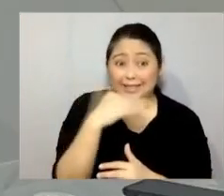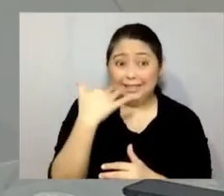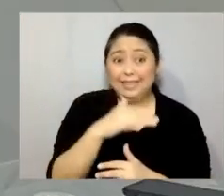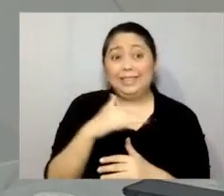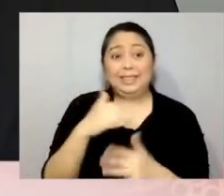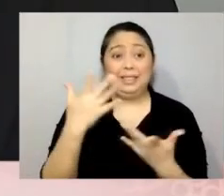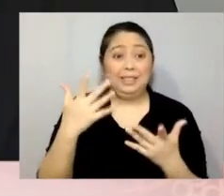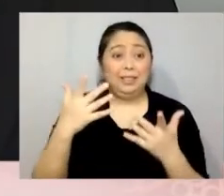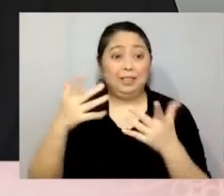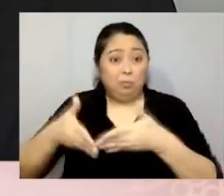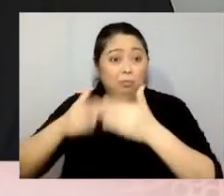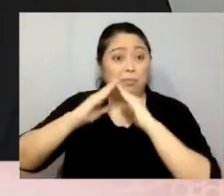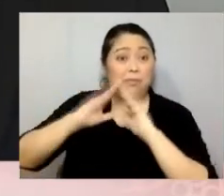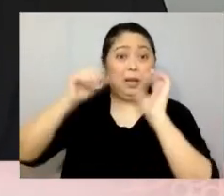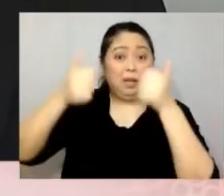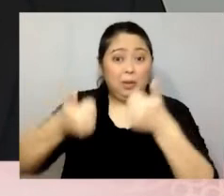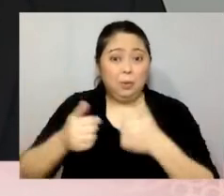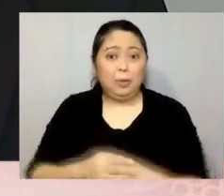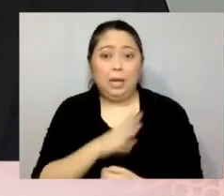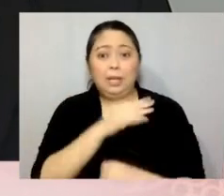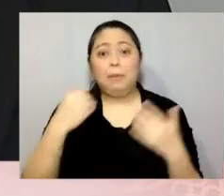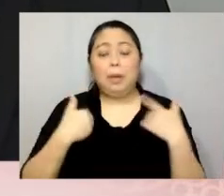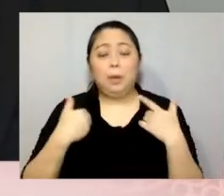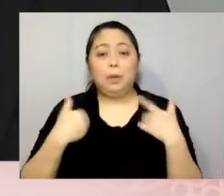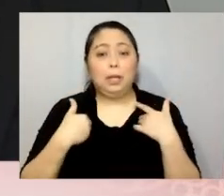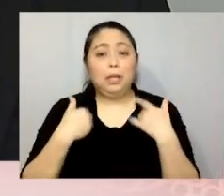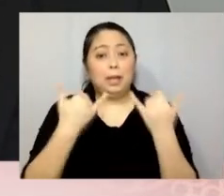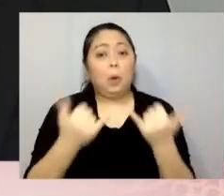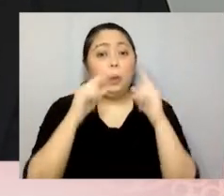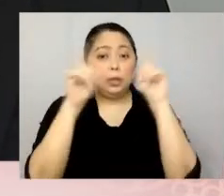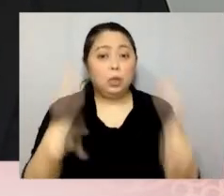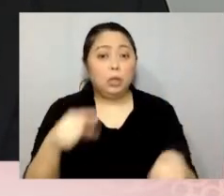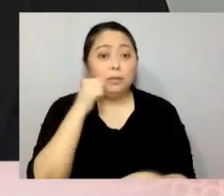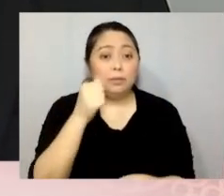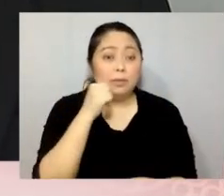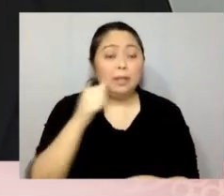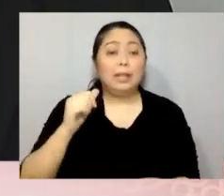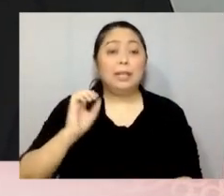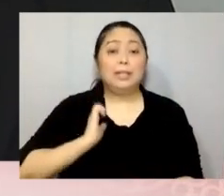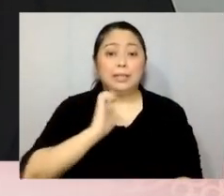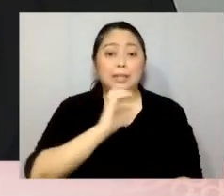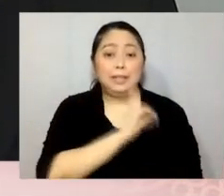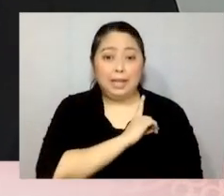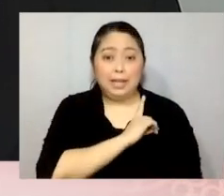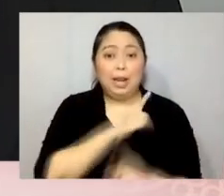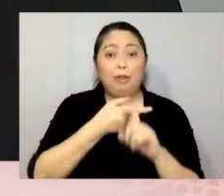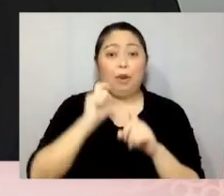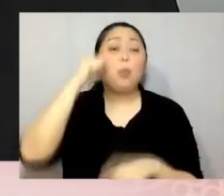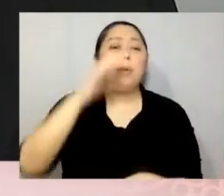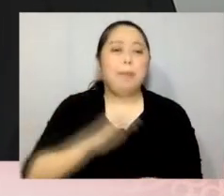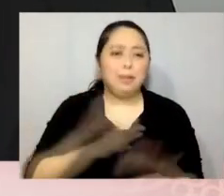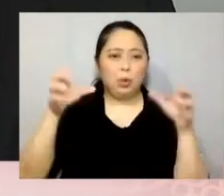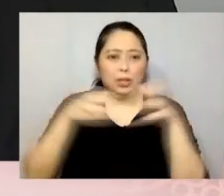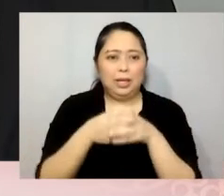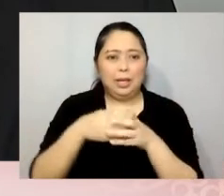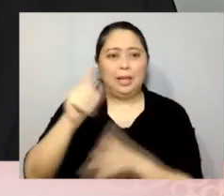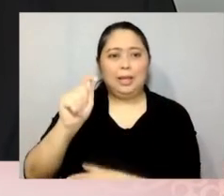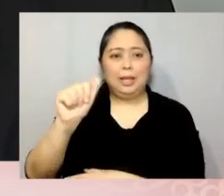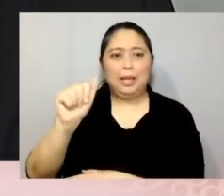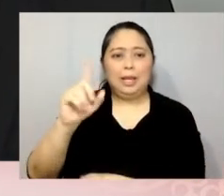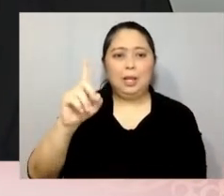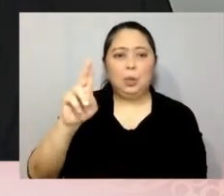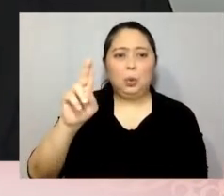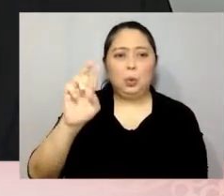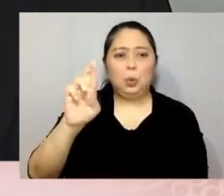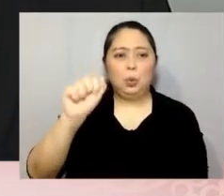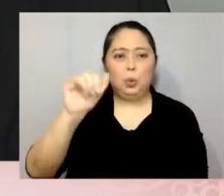have with us Froilin Mendoza. She's the Executive Director of the Teduray Labangian Women's Organization. Froilin,